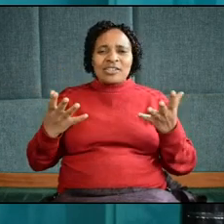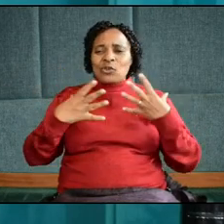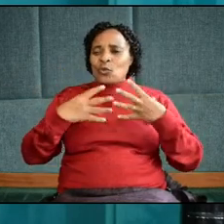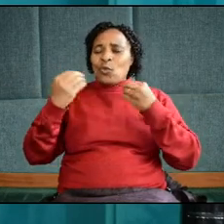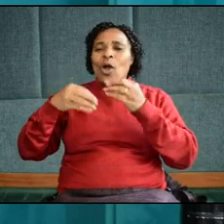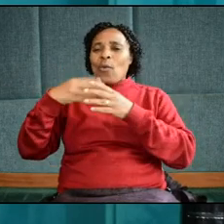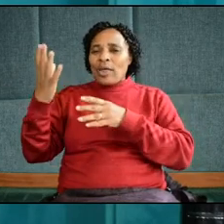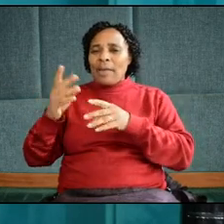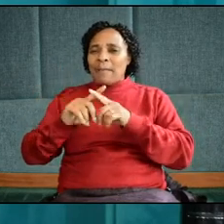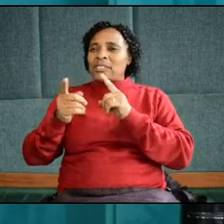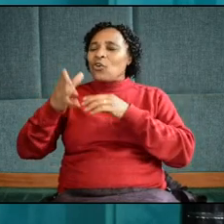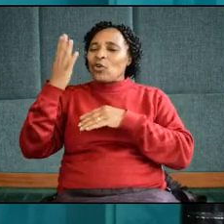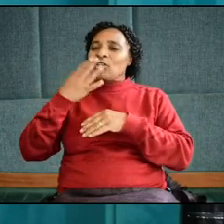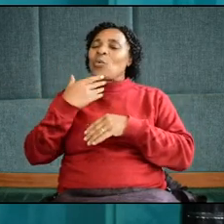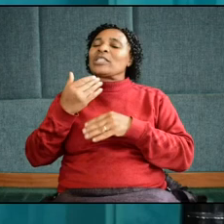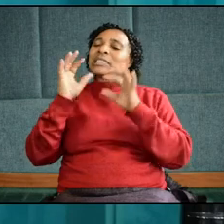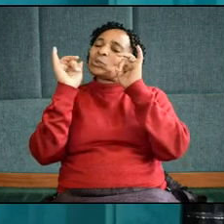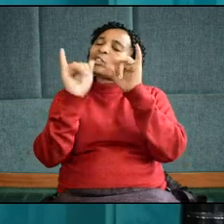and God does not want to